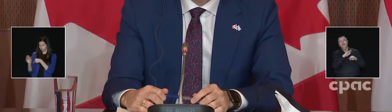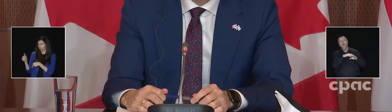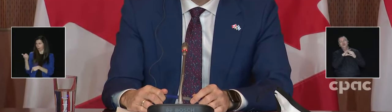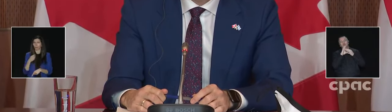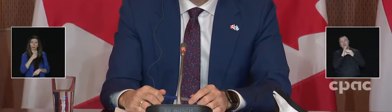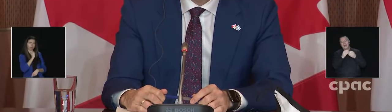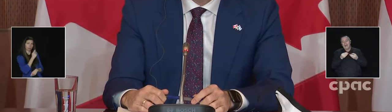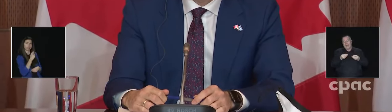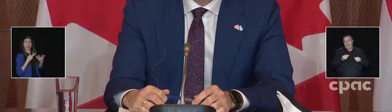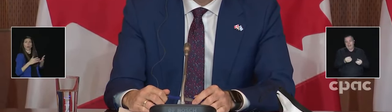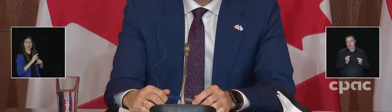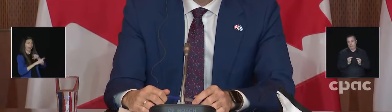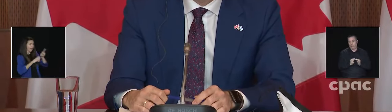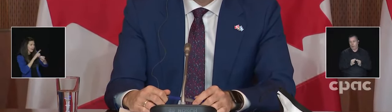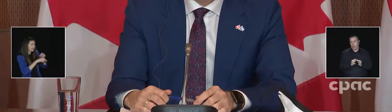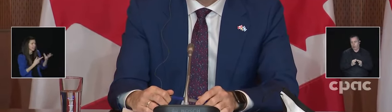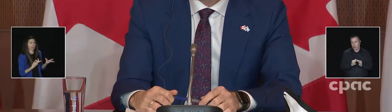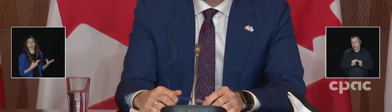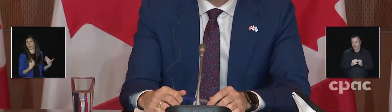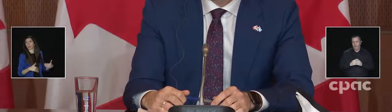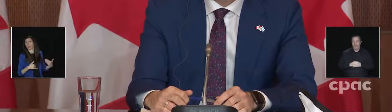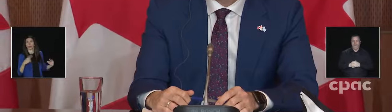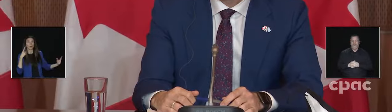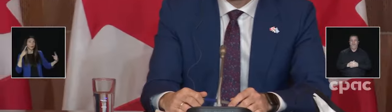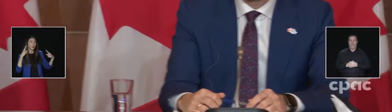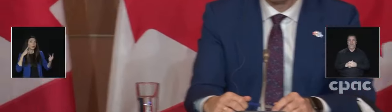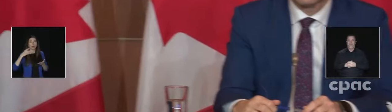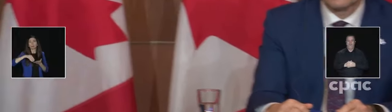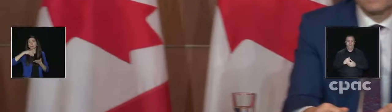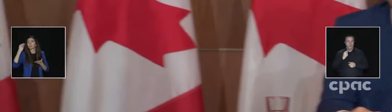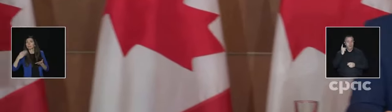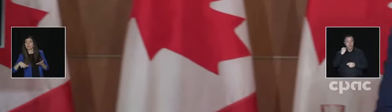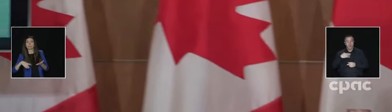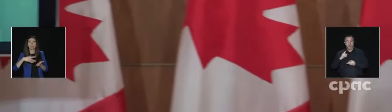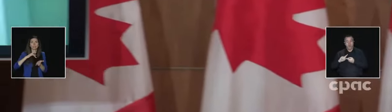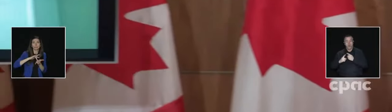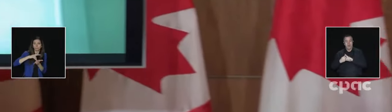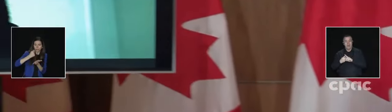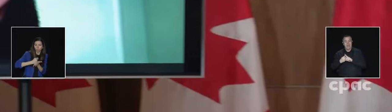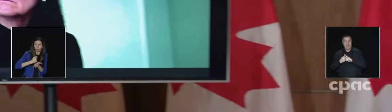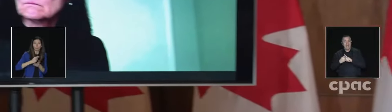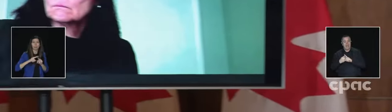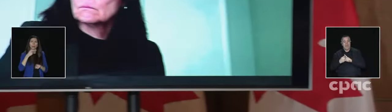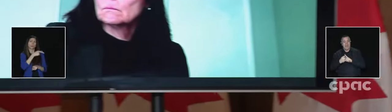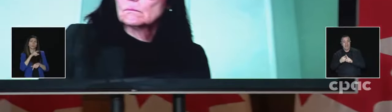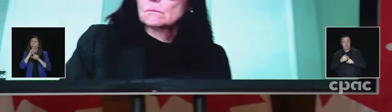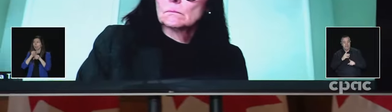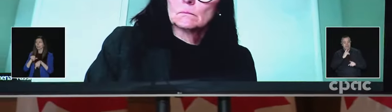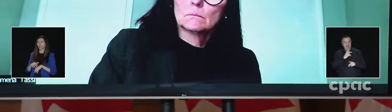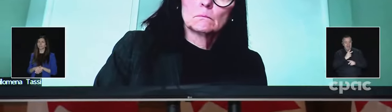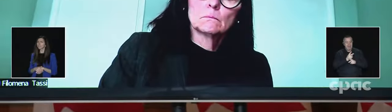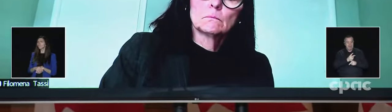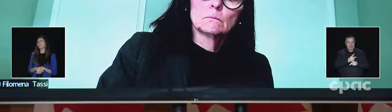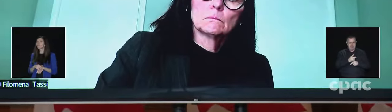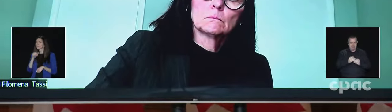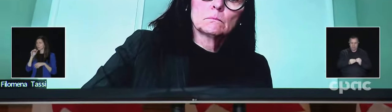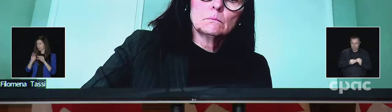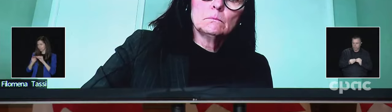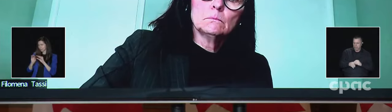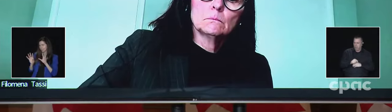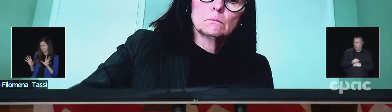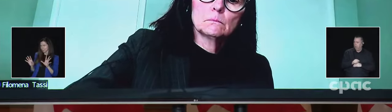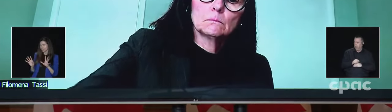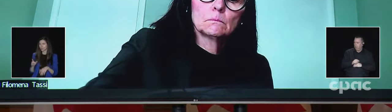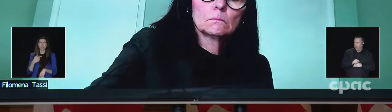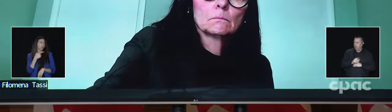treatment being quite an expensive one to secure, but you didn't really provide a clear answer other than to say that we can secure another,